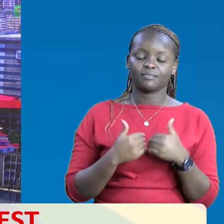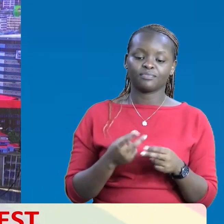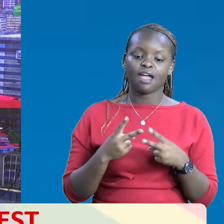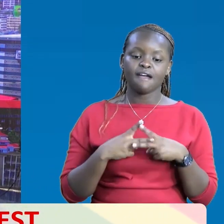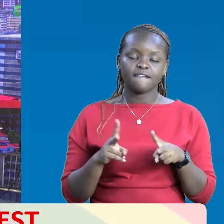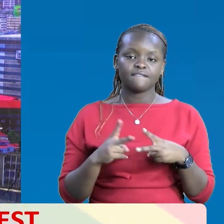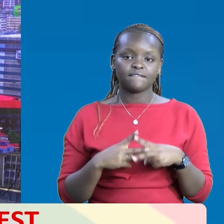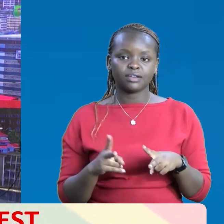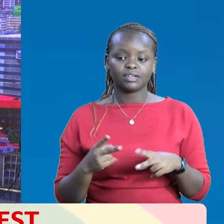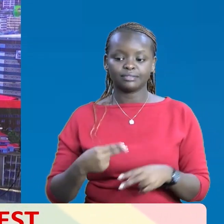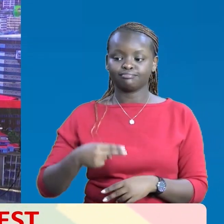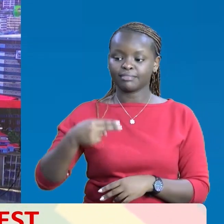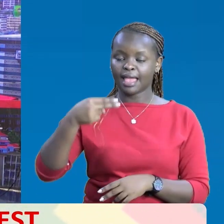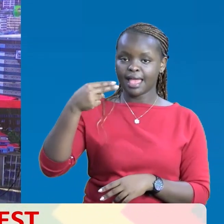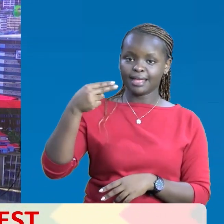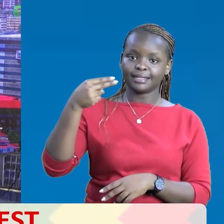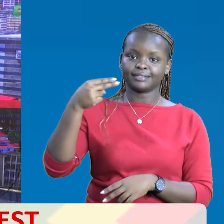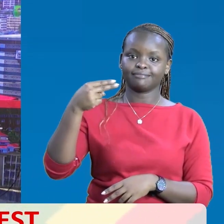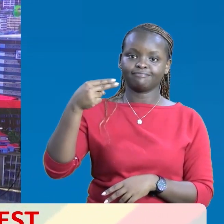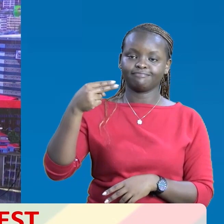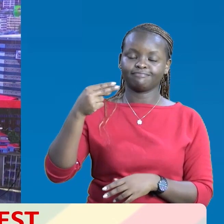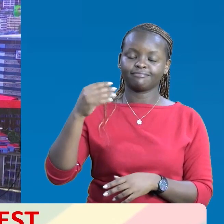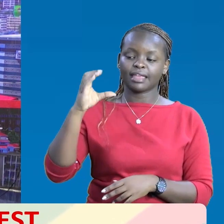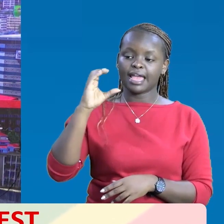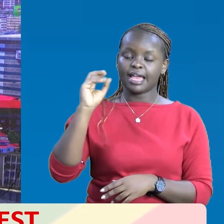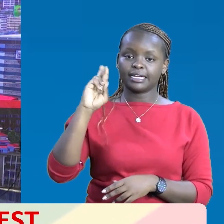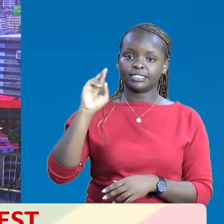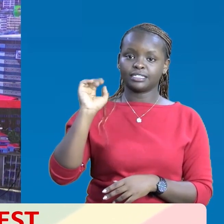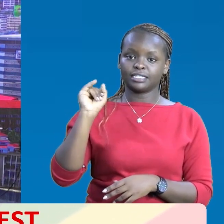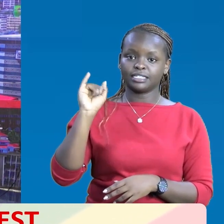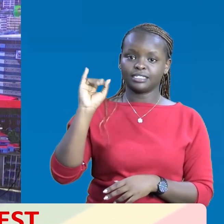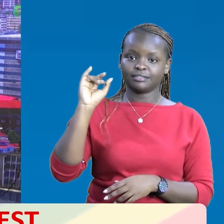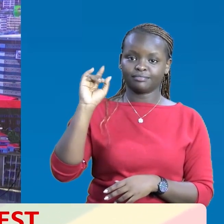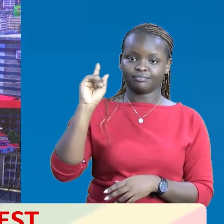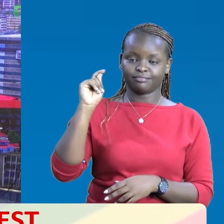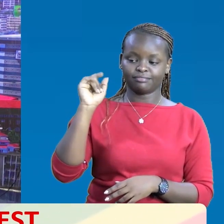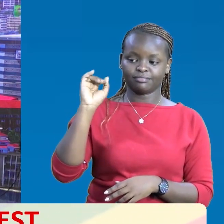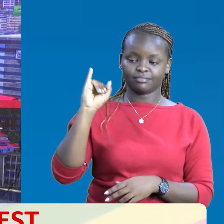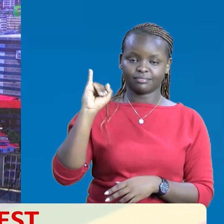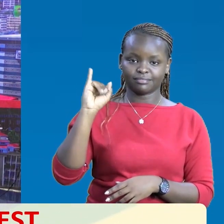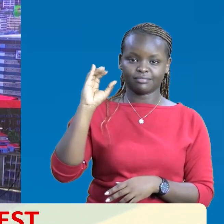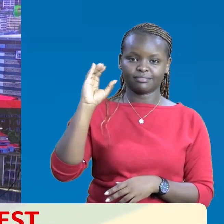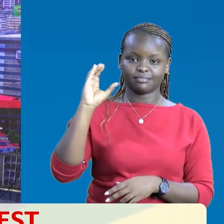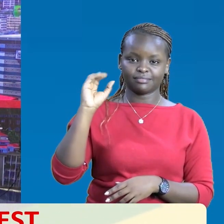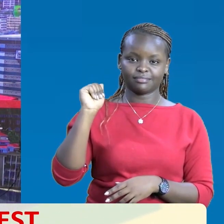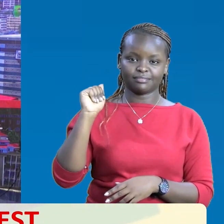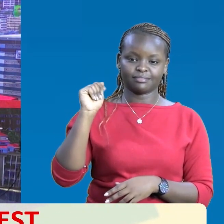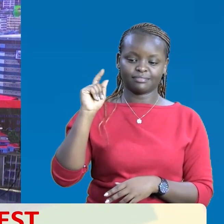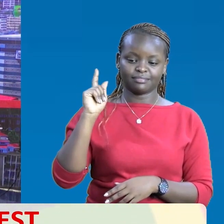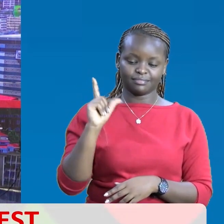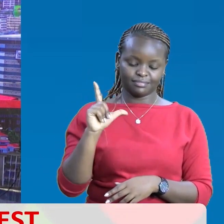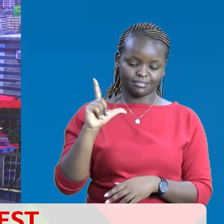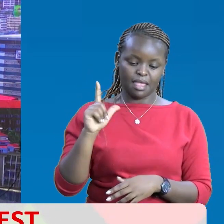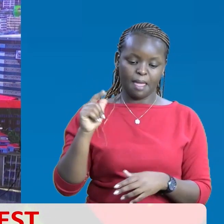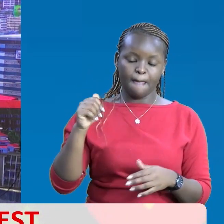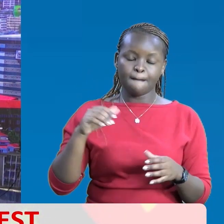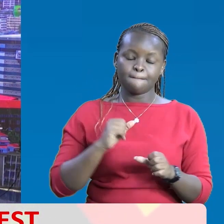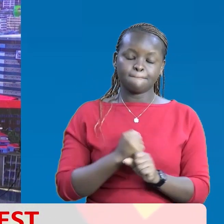very highly critical of others. They're not open to feedback. They keep on making the same mistakes. Ndio